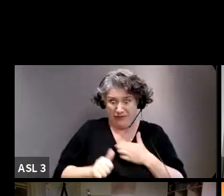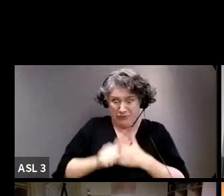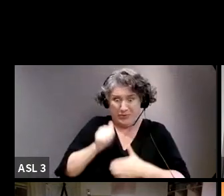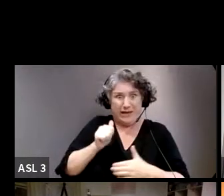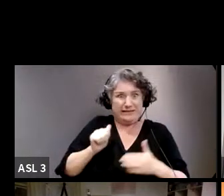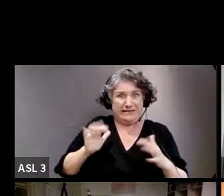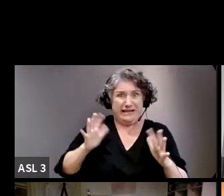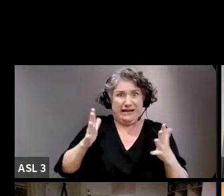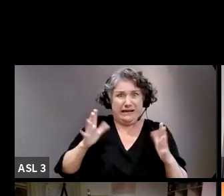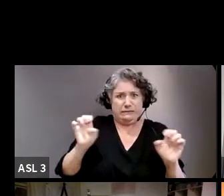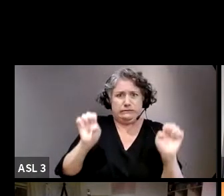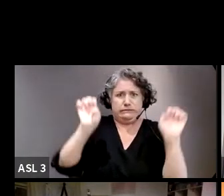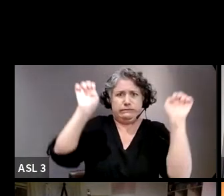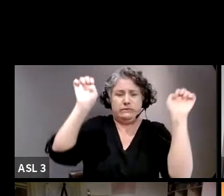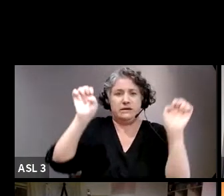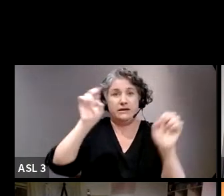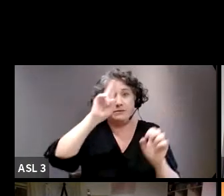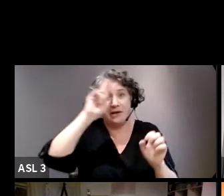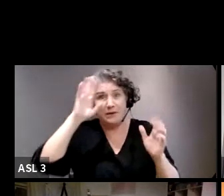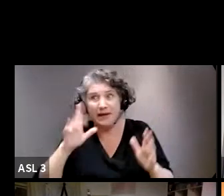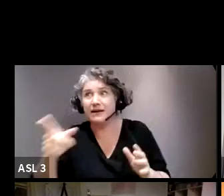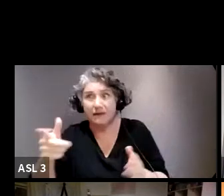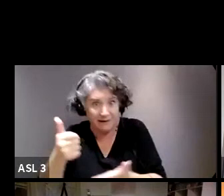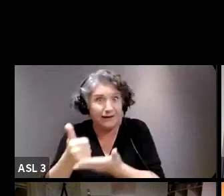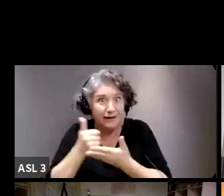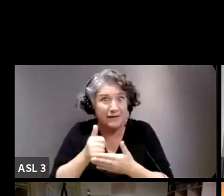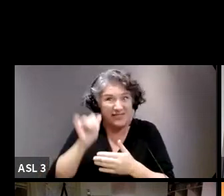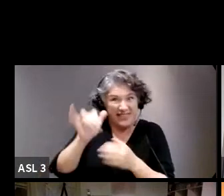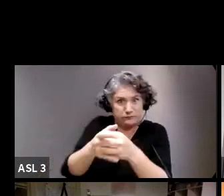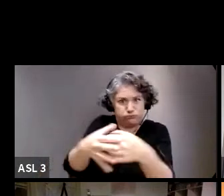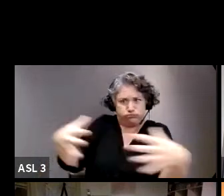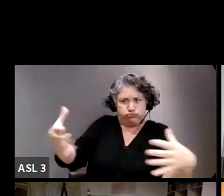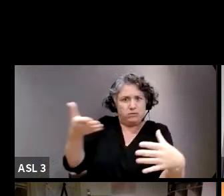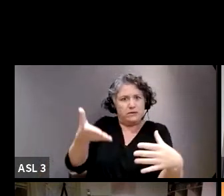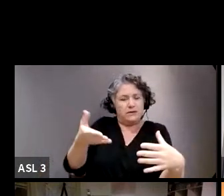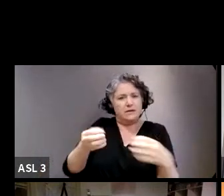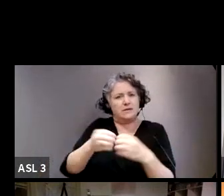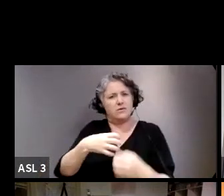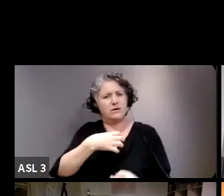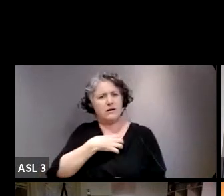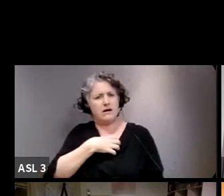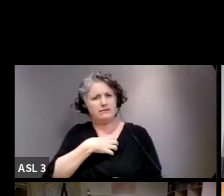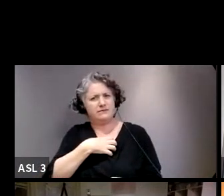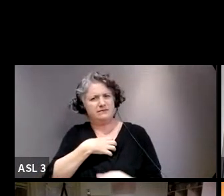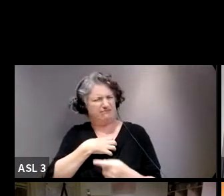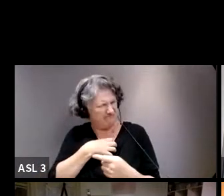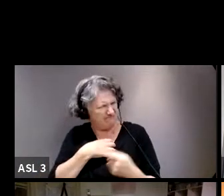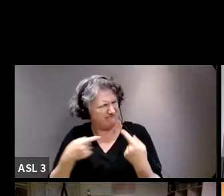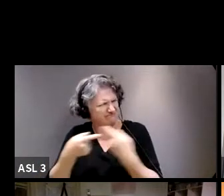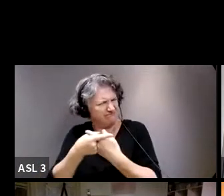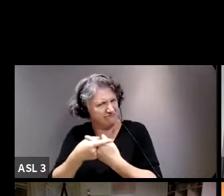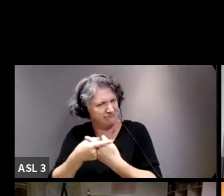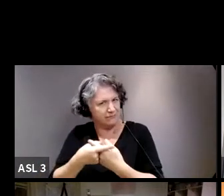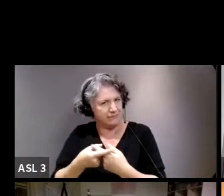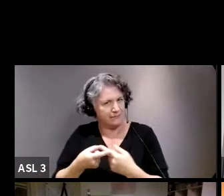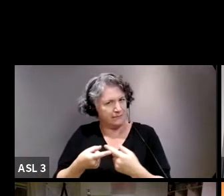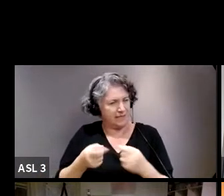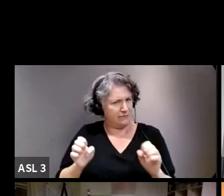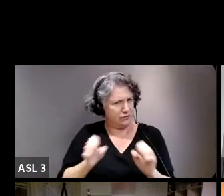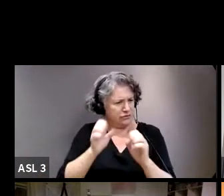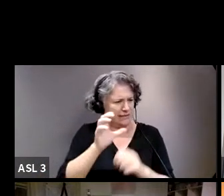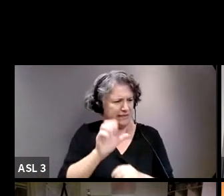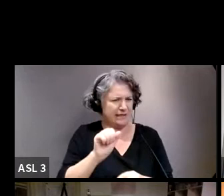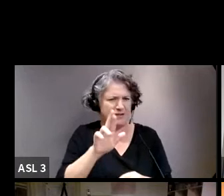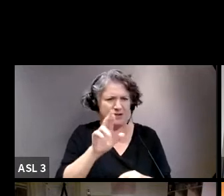paramedics that are going to be of use so the more cops to provide emergency care argument either